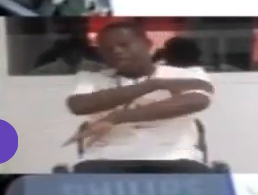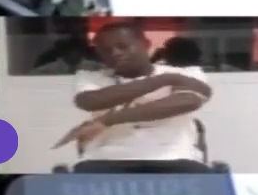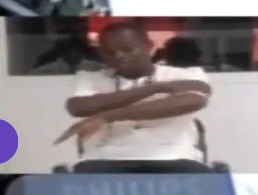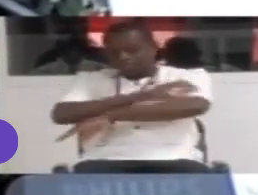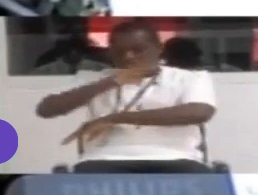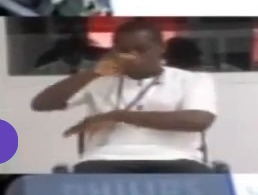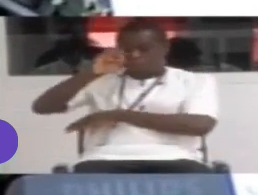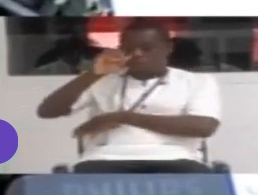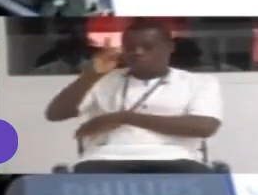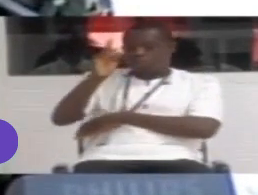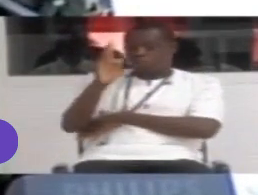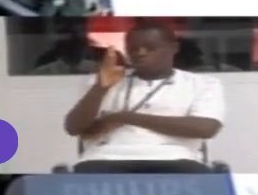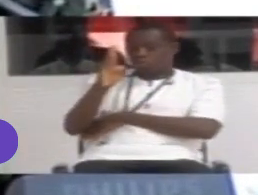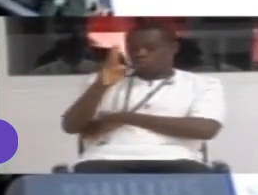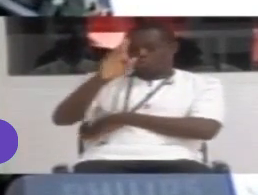Jaju alias.